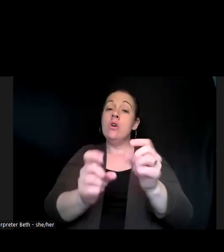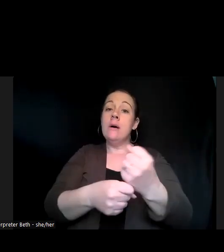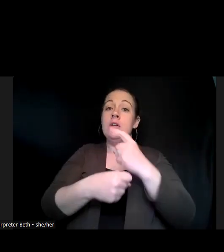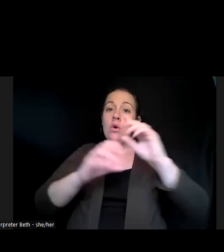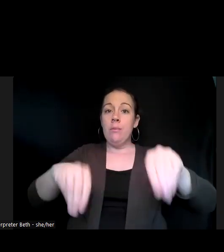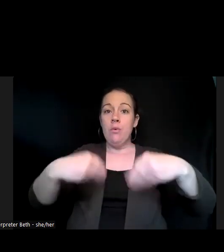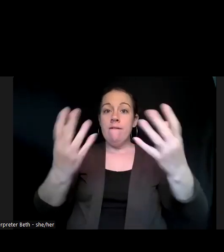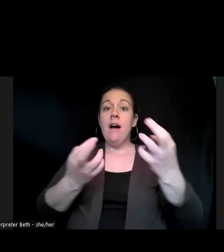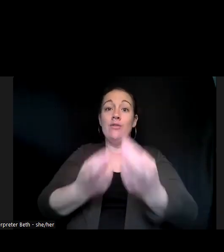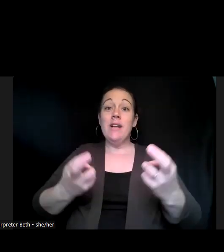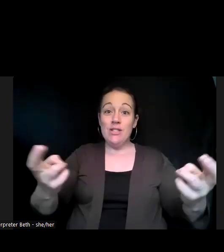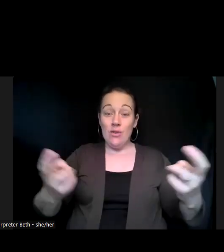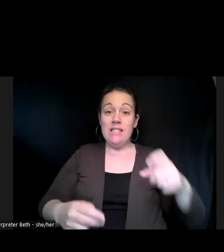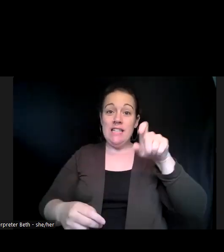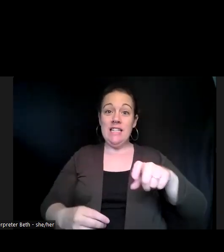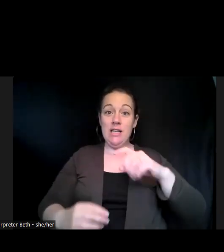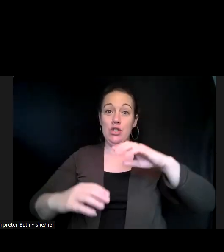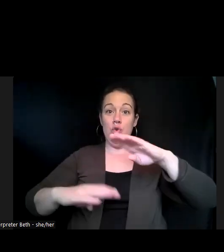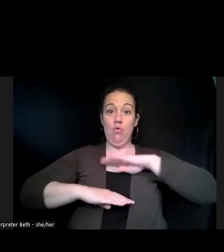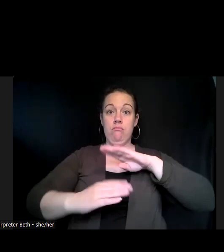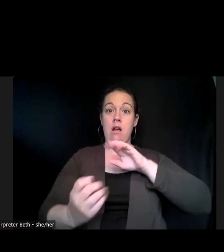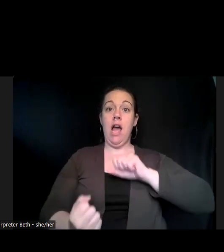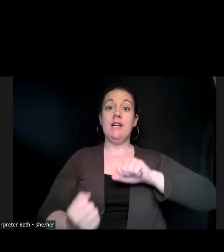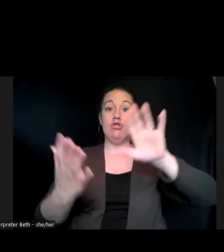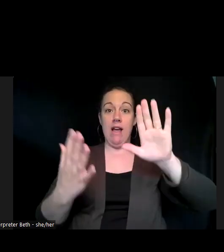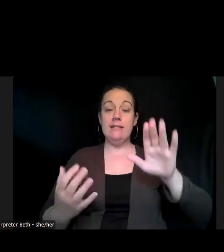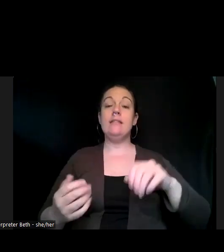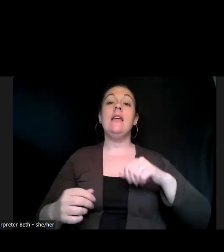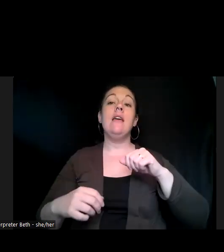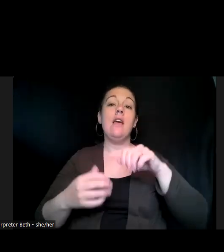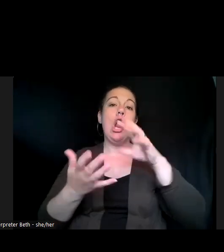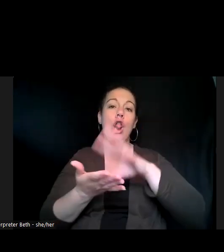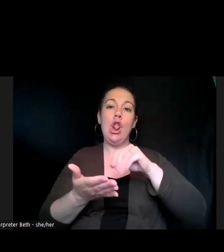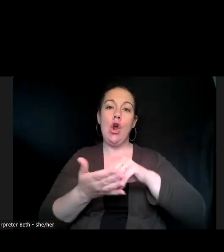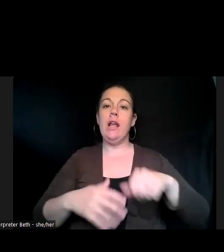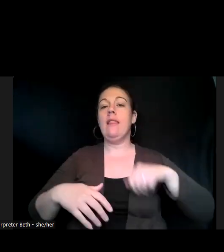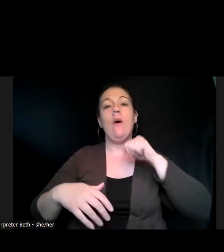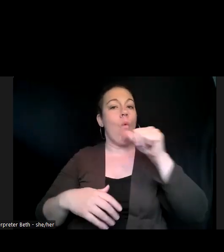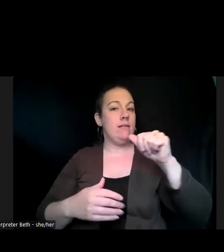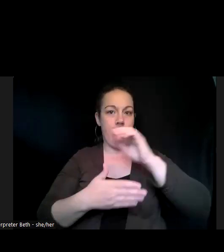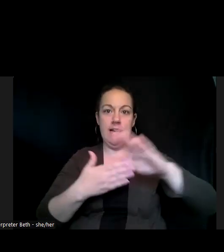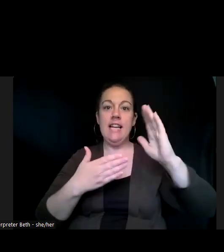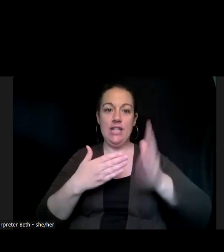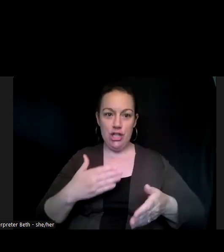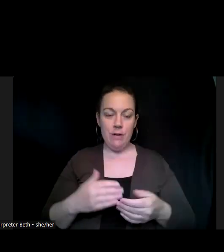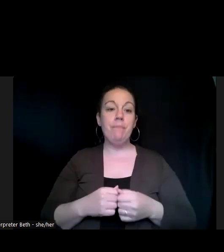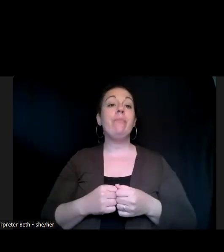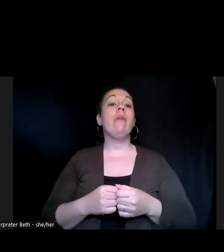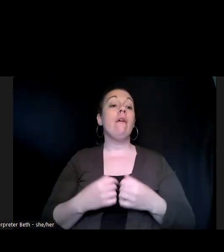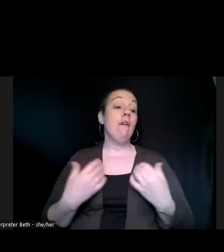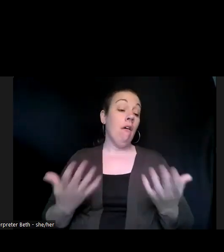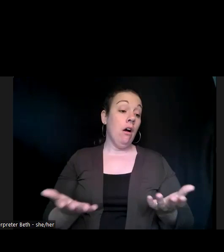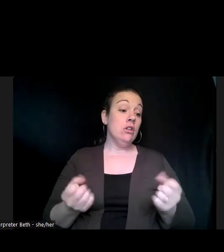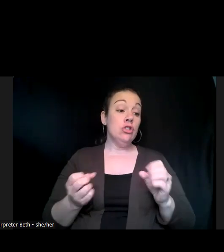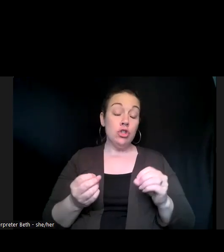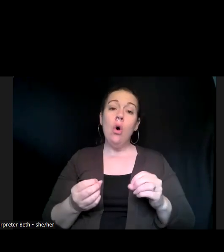need to address unfinished learning. And as I mentioned, states really have a lot of flexibility in how those funds are spent. And